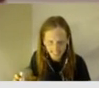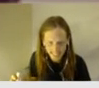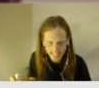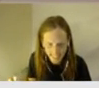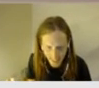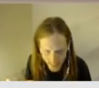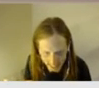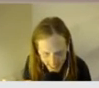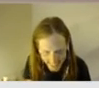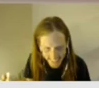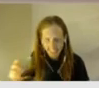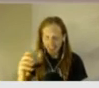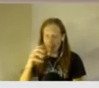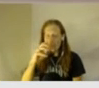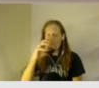mean by that is